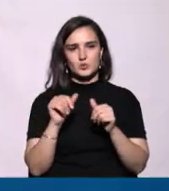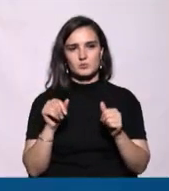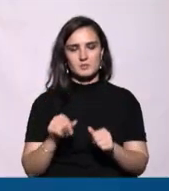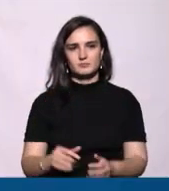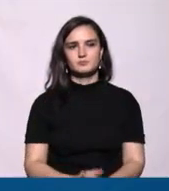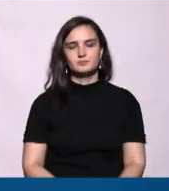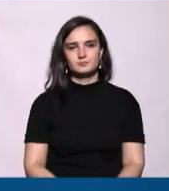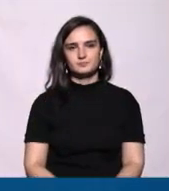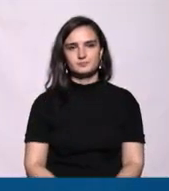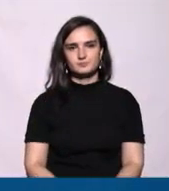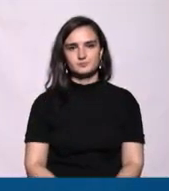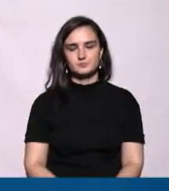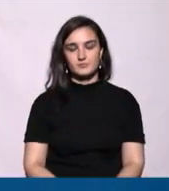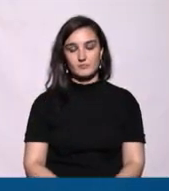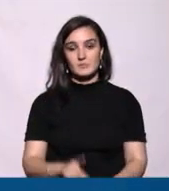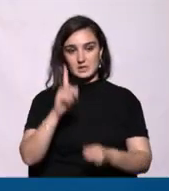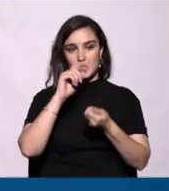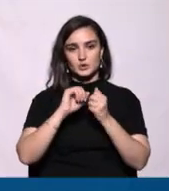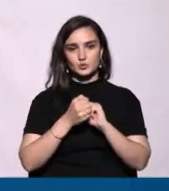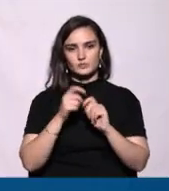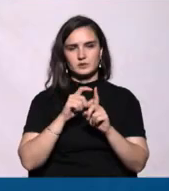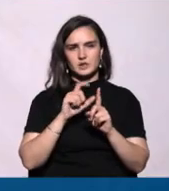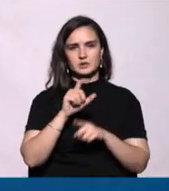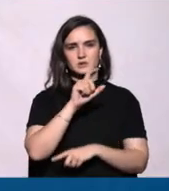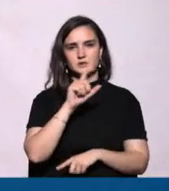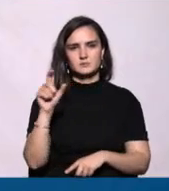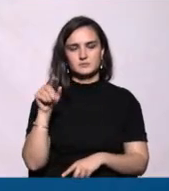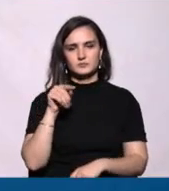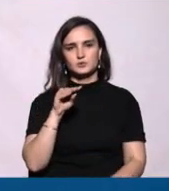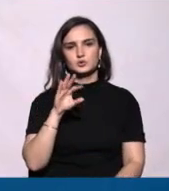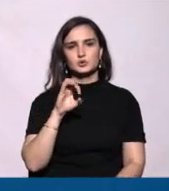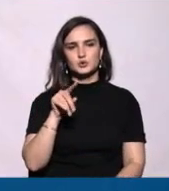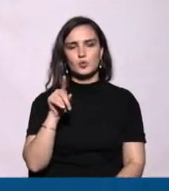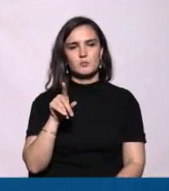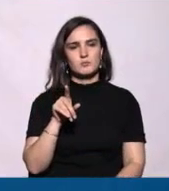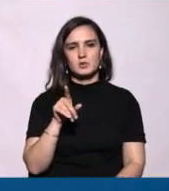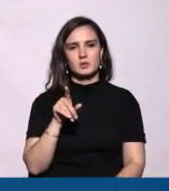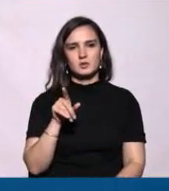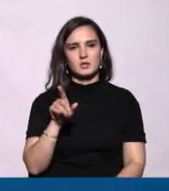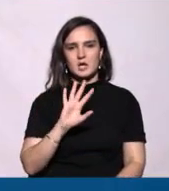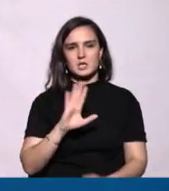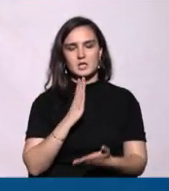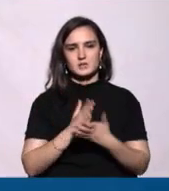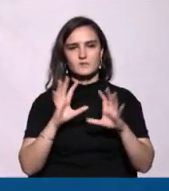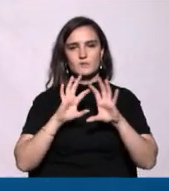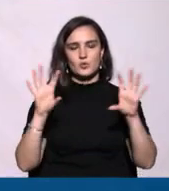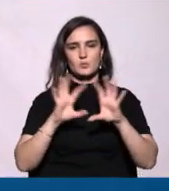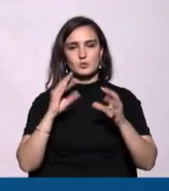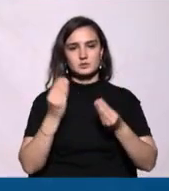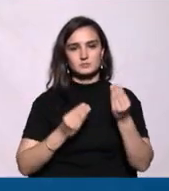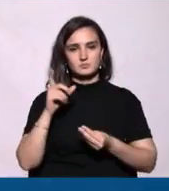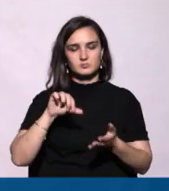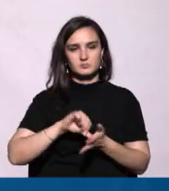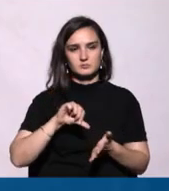So, do you remember from the text that Tom is not a volleyball player and